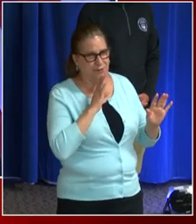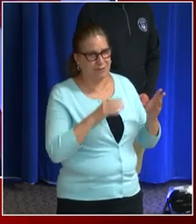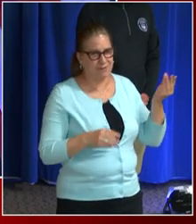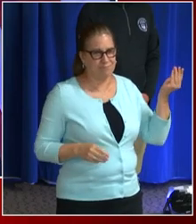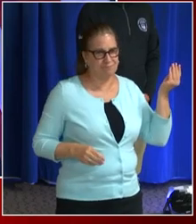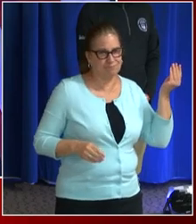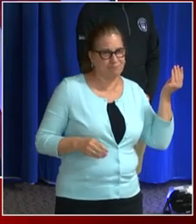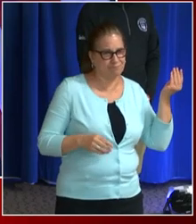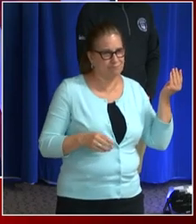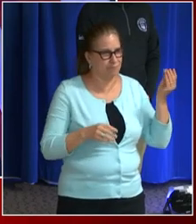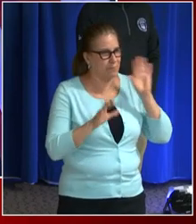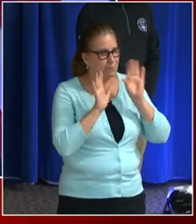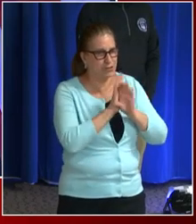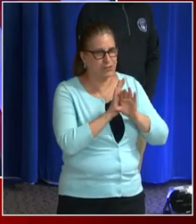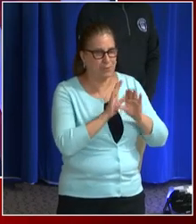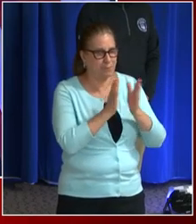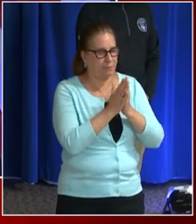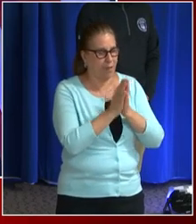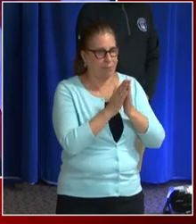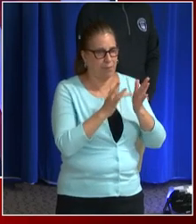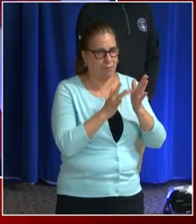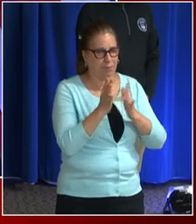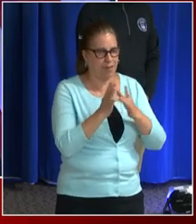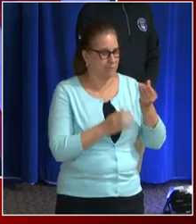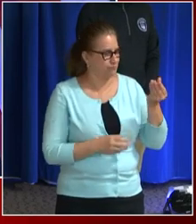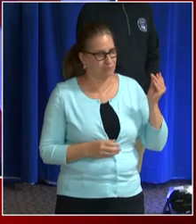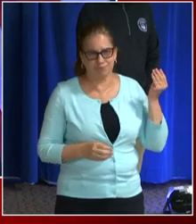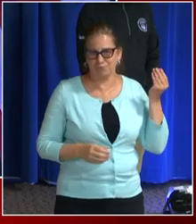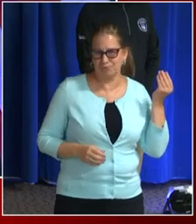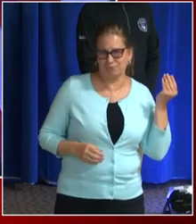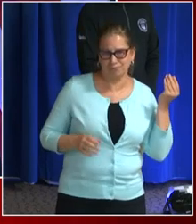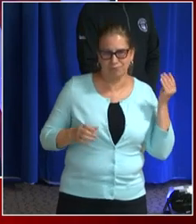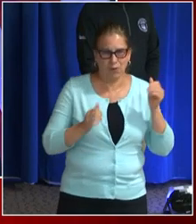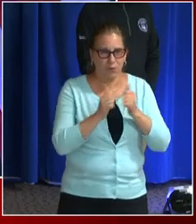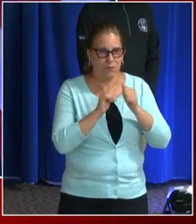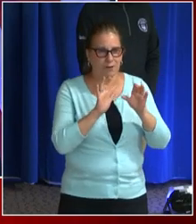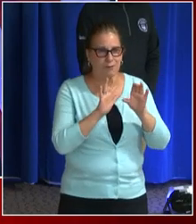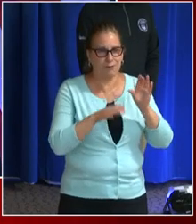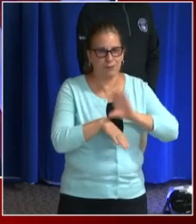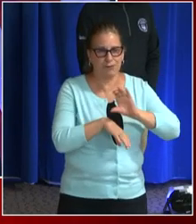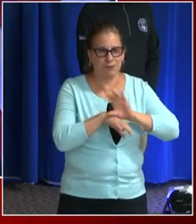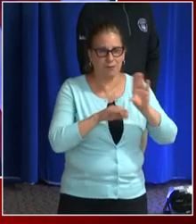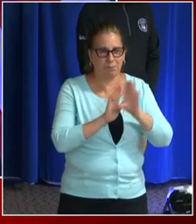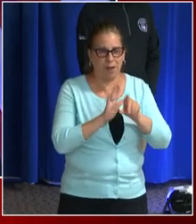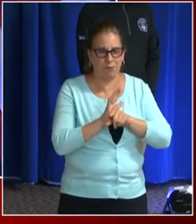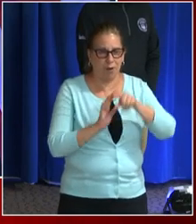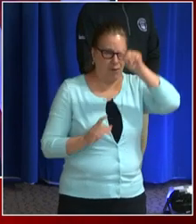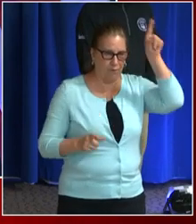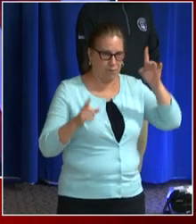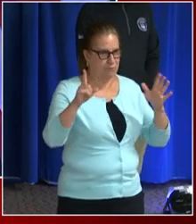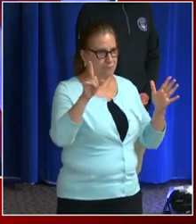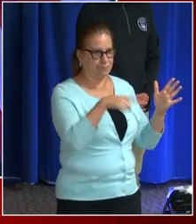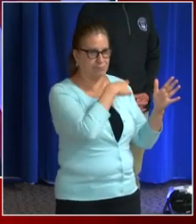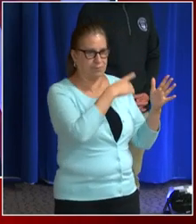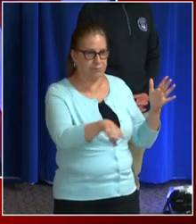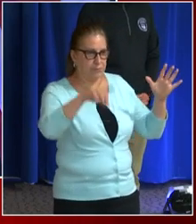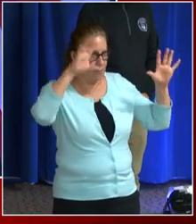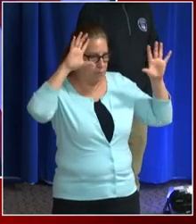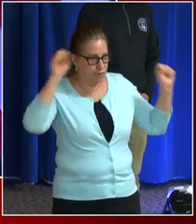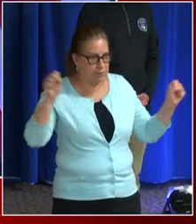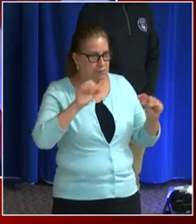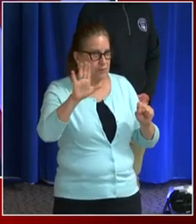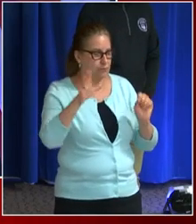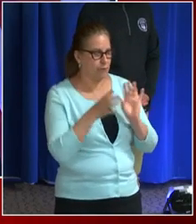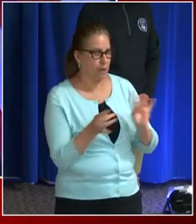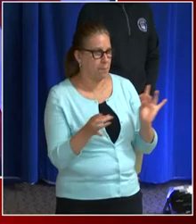personal reaction to that? I heard her remarks on one of the morning shows today, our office,